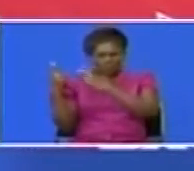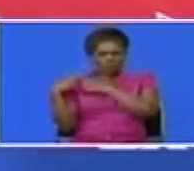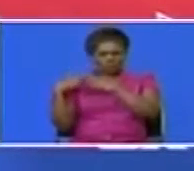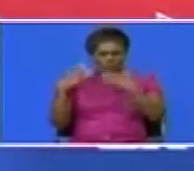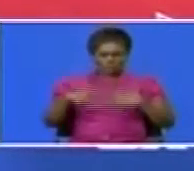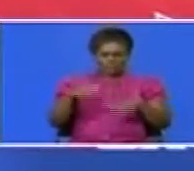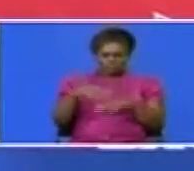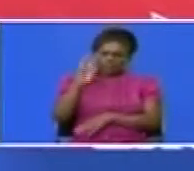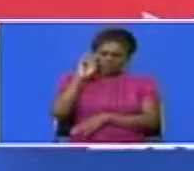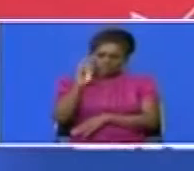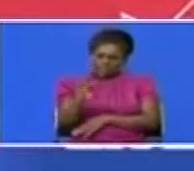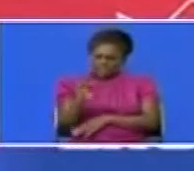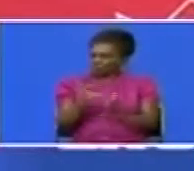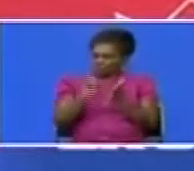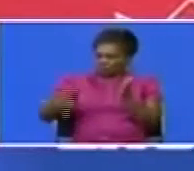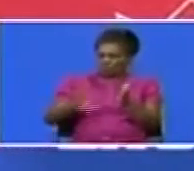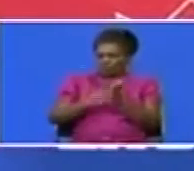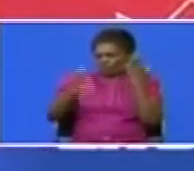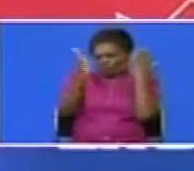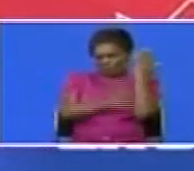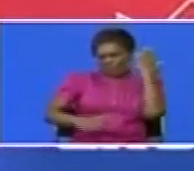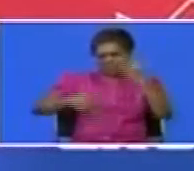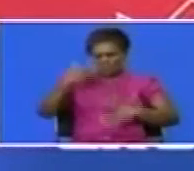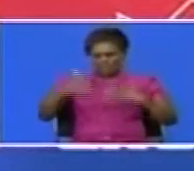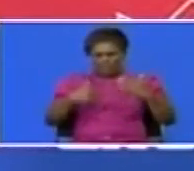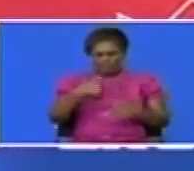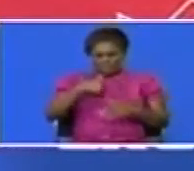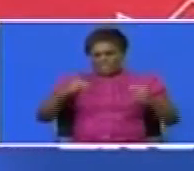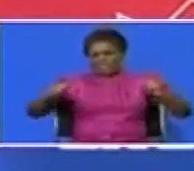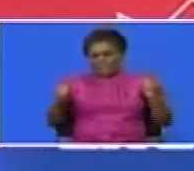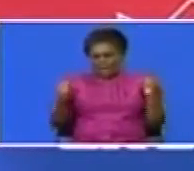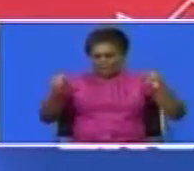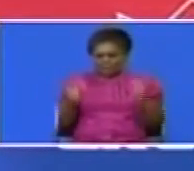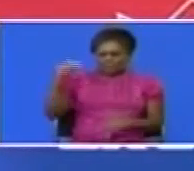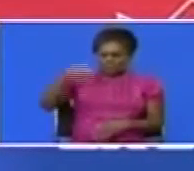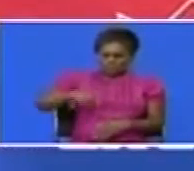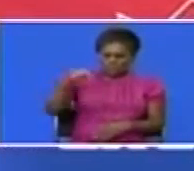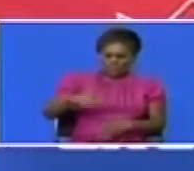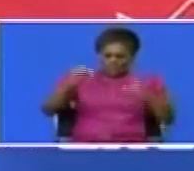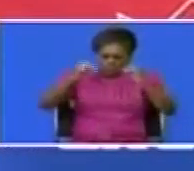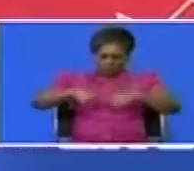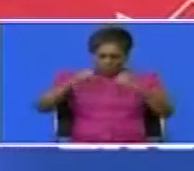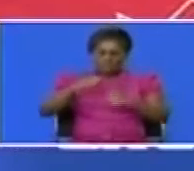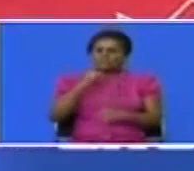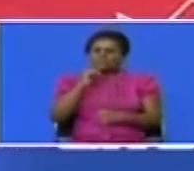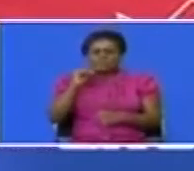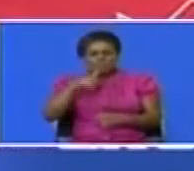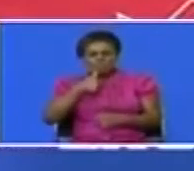out hooliganism from Kenyan football. I am happy today to note that our new